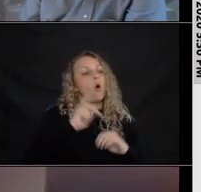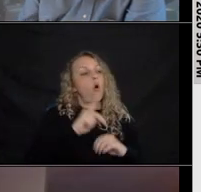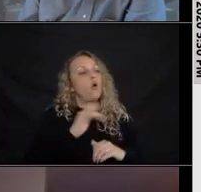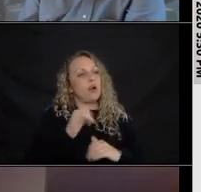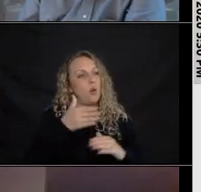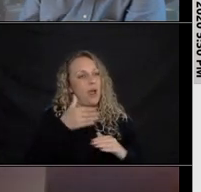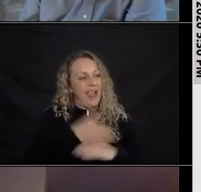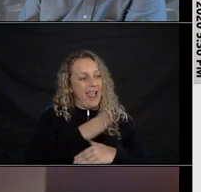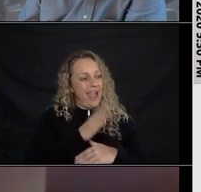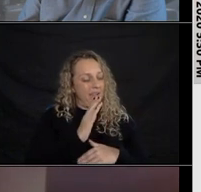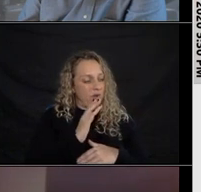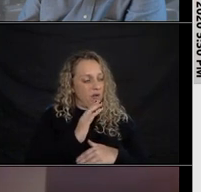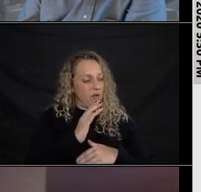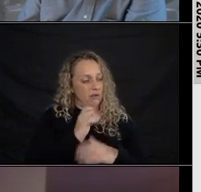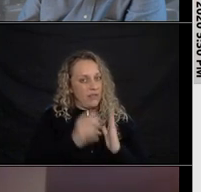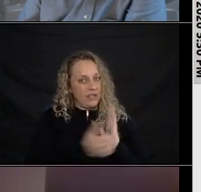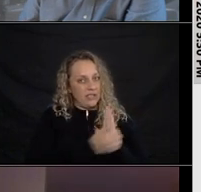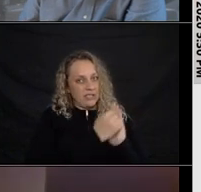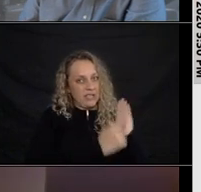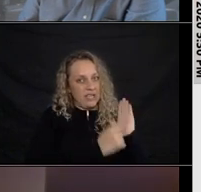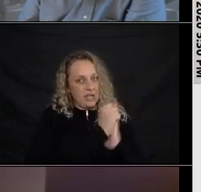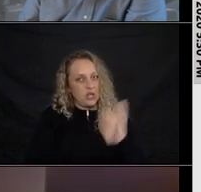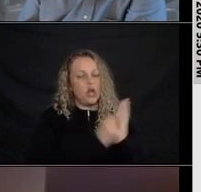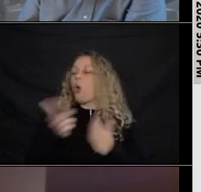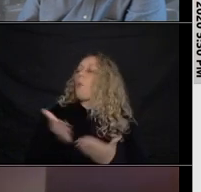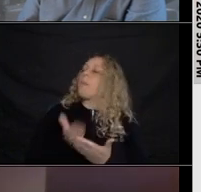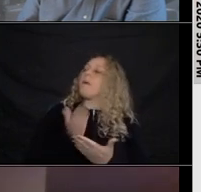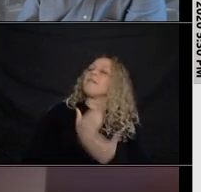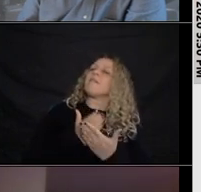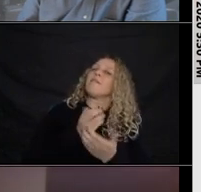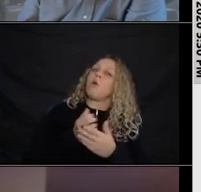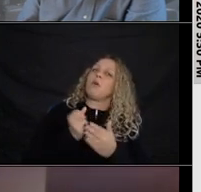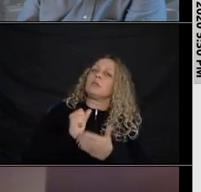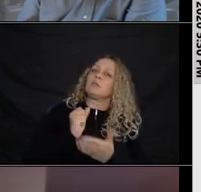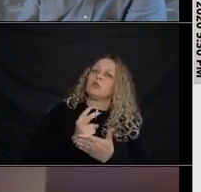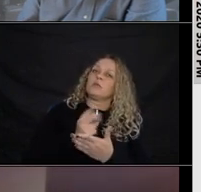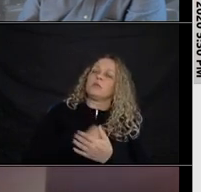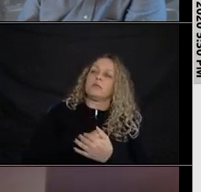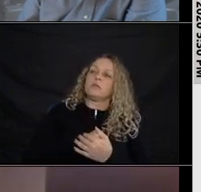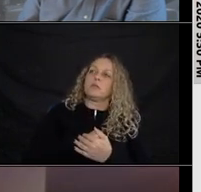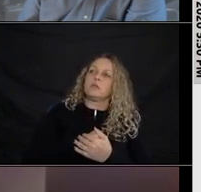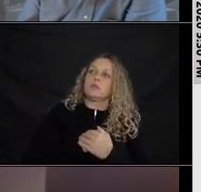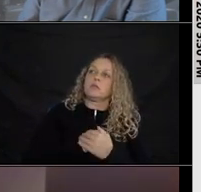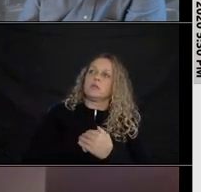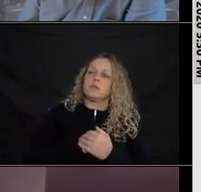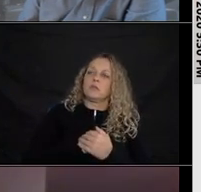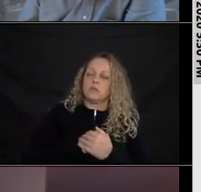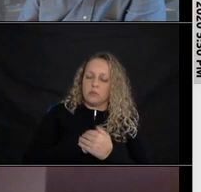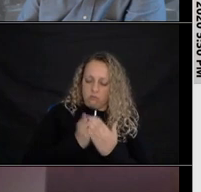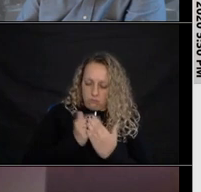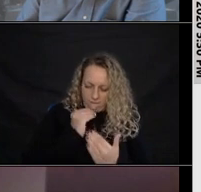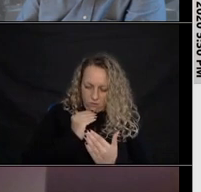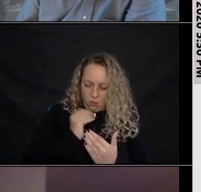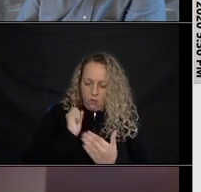right after the consent agenda? That will be before the consent agenda is approved. Before the consent